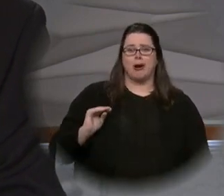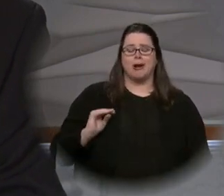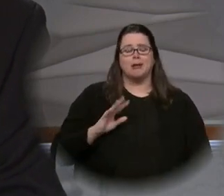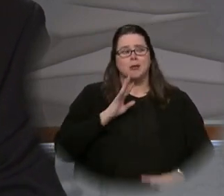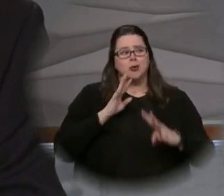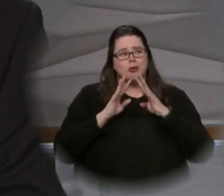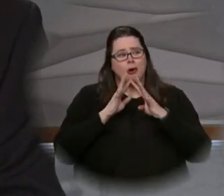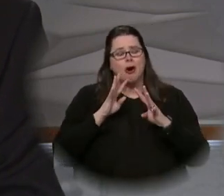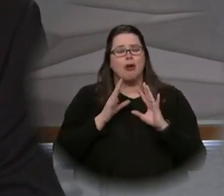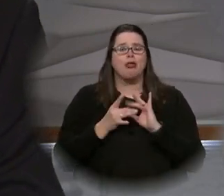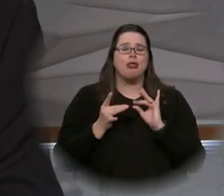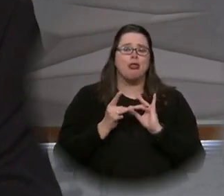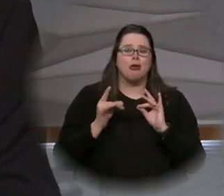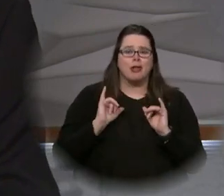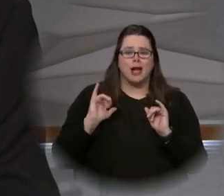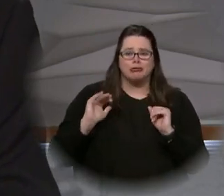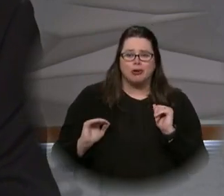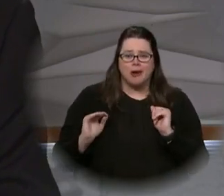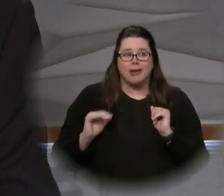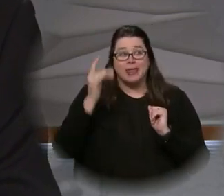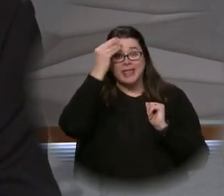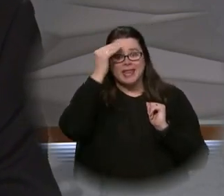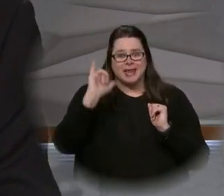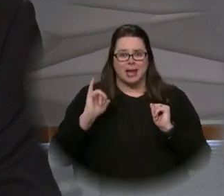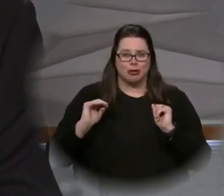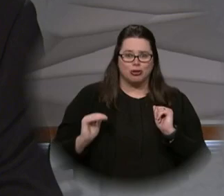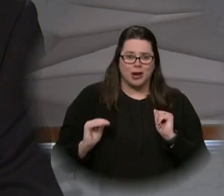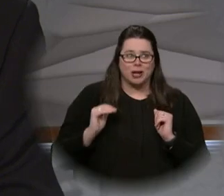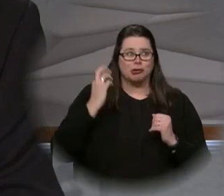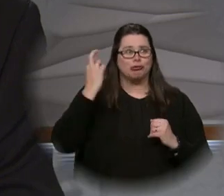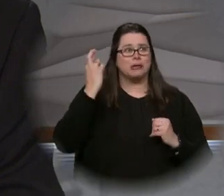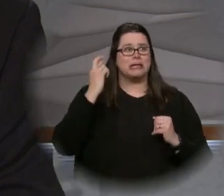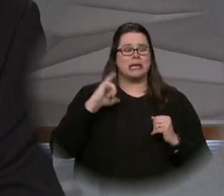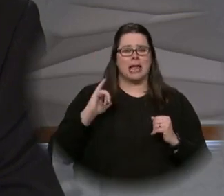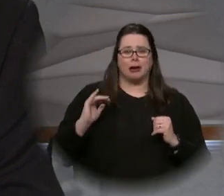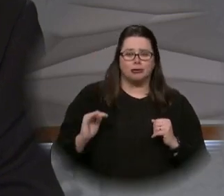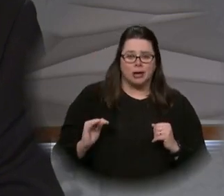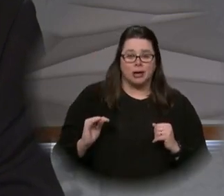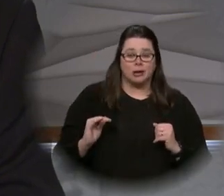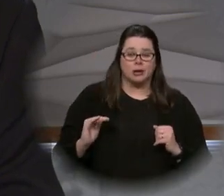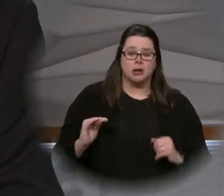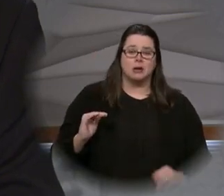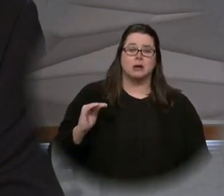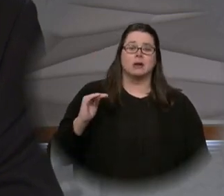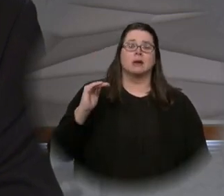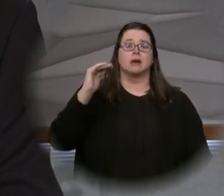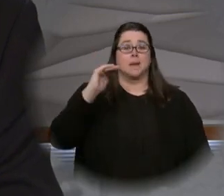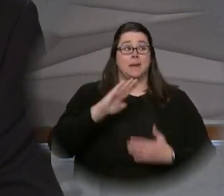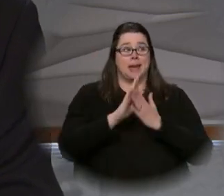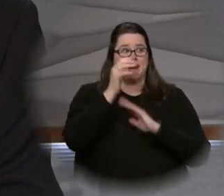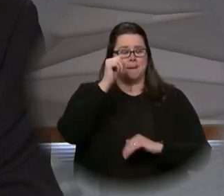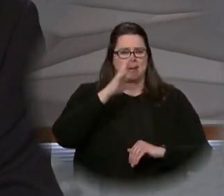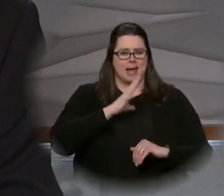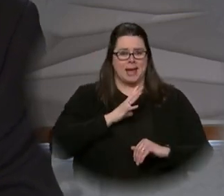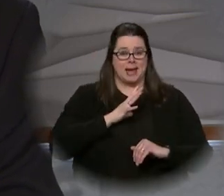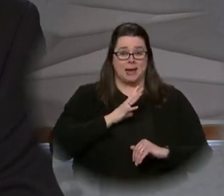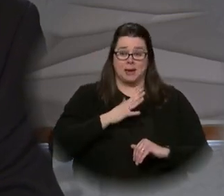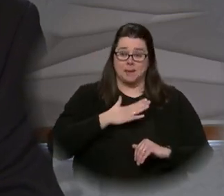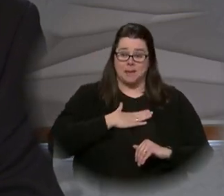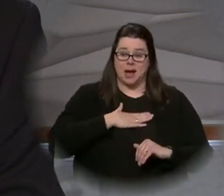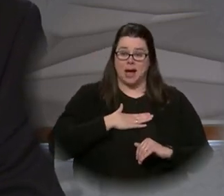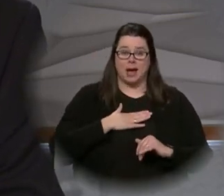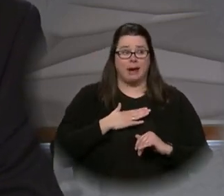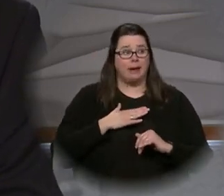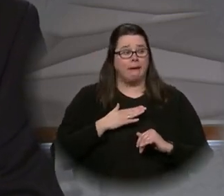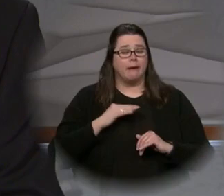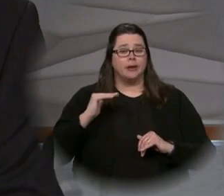as a child, think as a child, reason as a child. When I became a man, I put aside